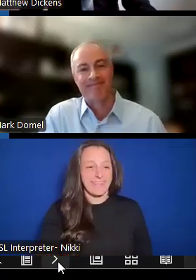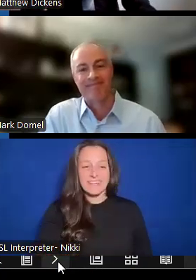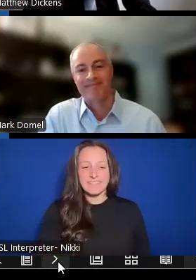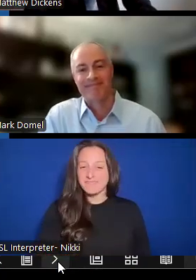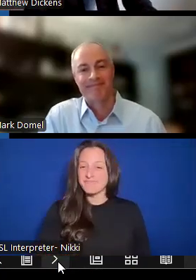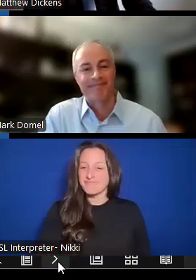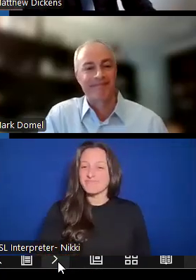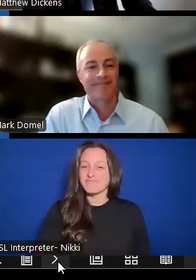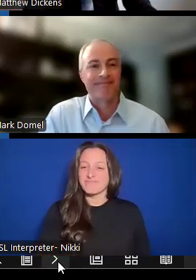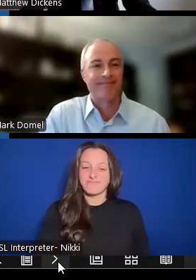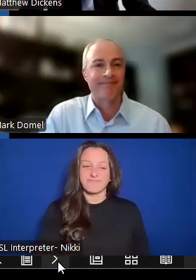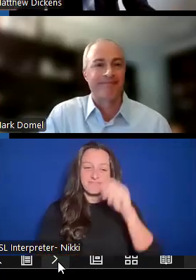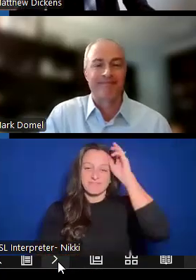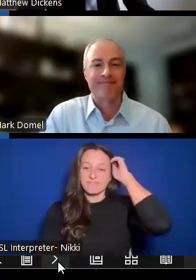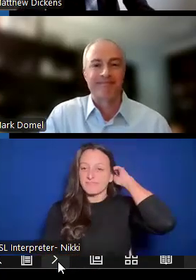That's all right.